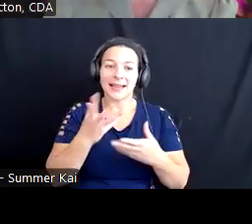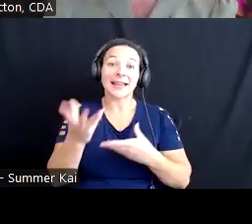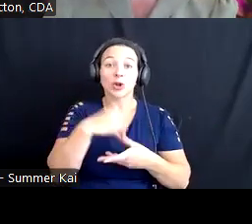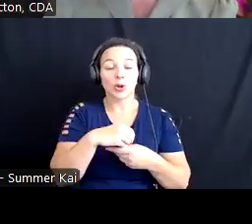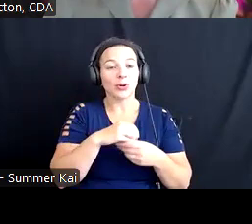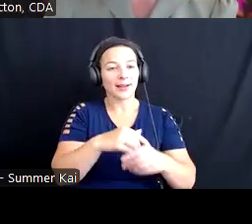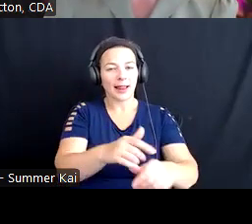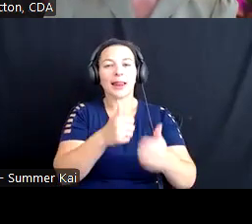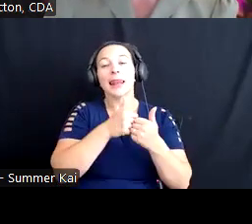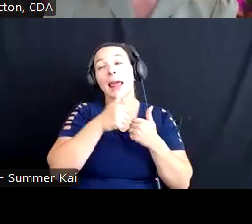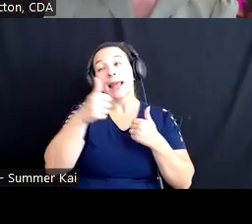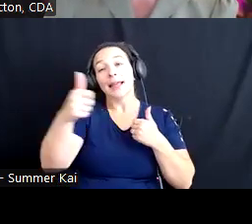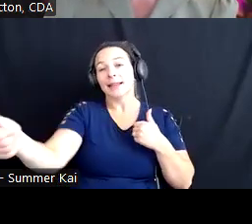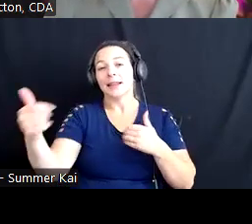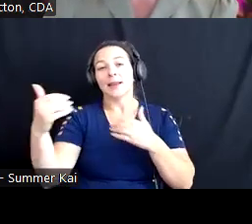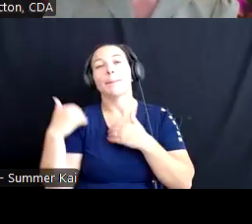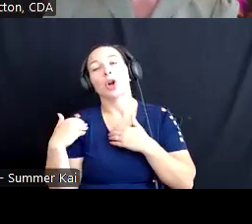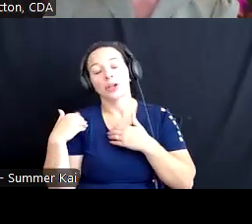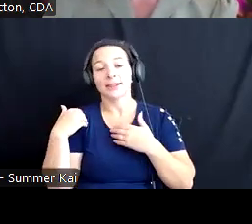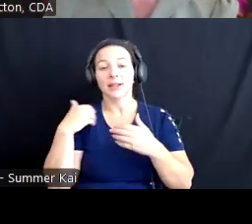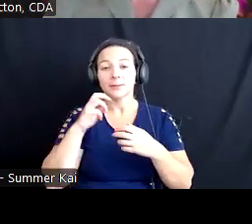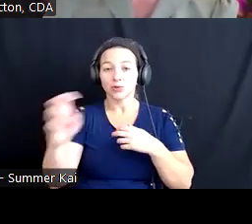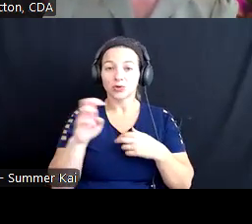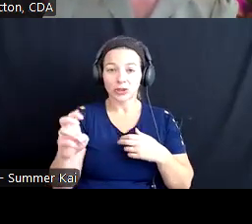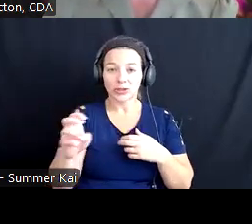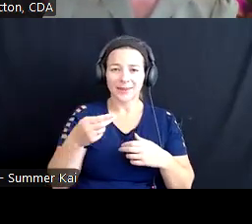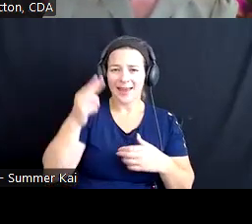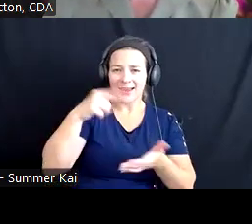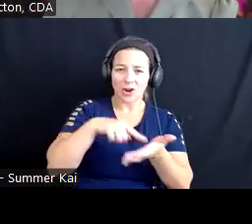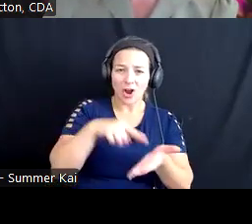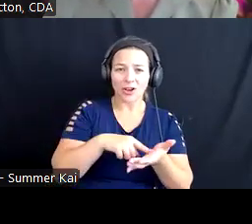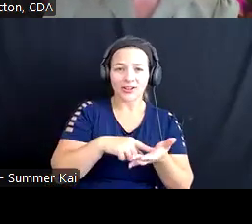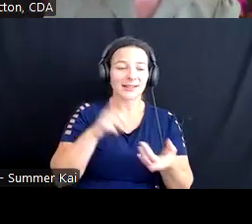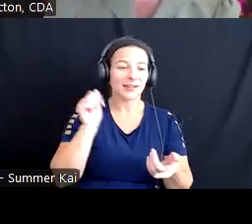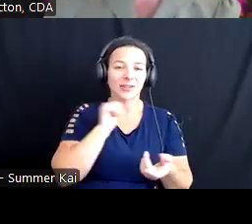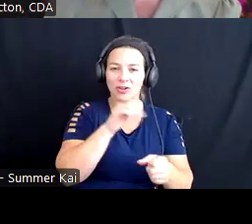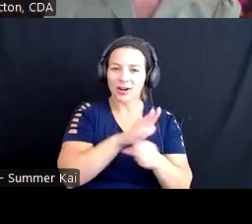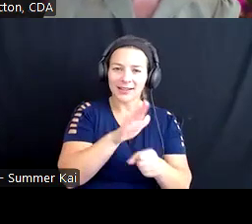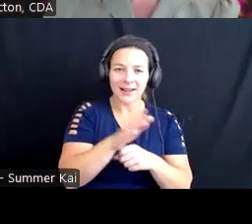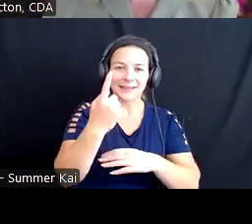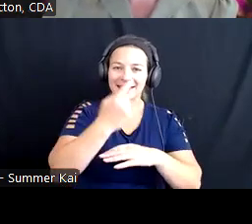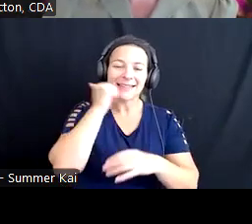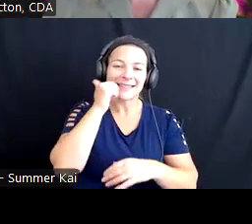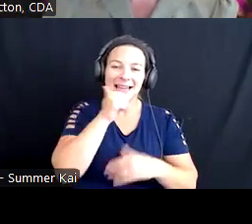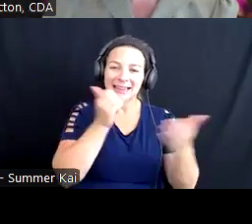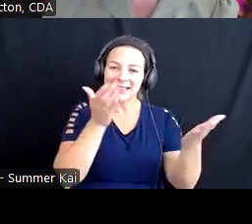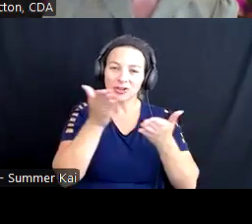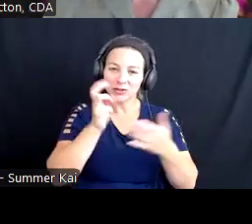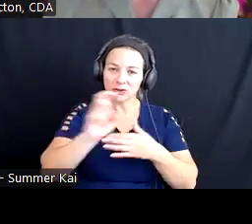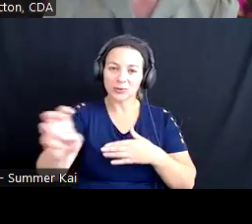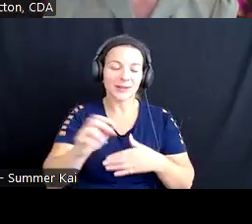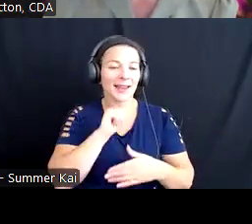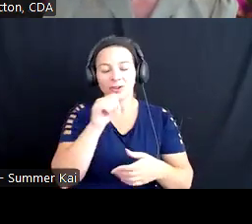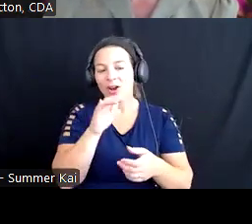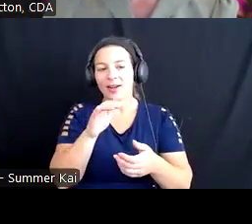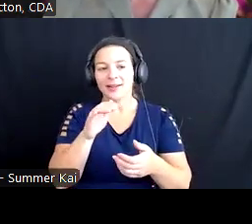transfer trips, high fees, lack of same-day service trips, and variable eligibility criteria.